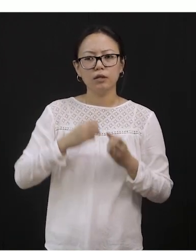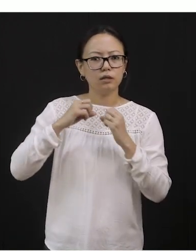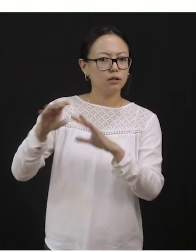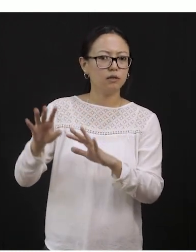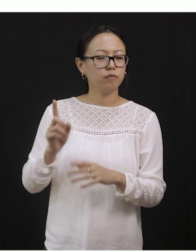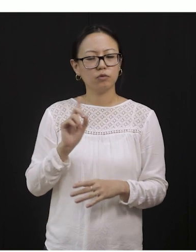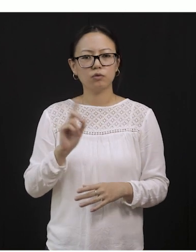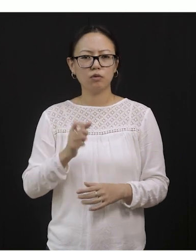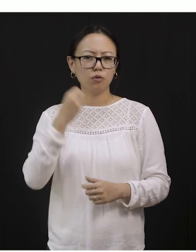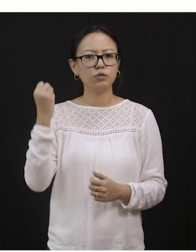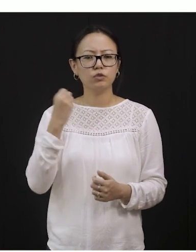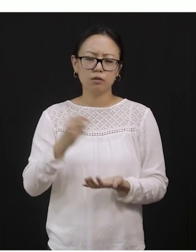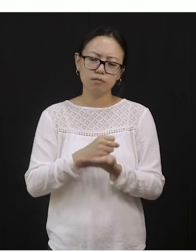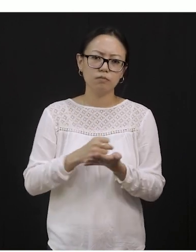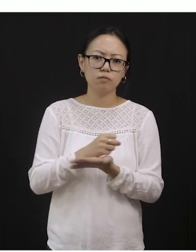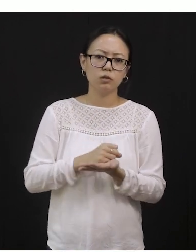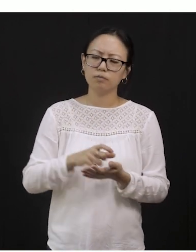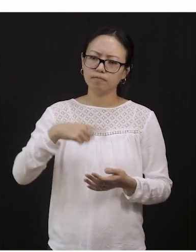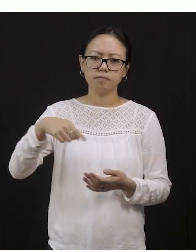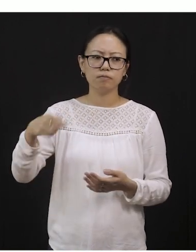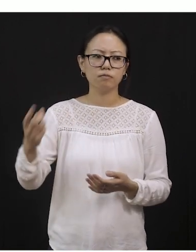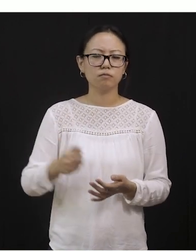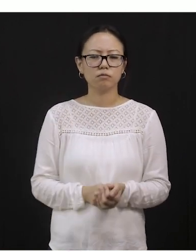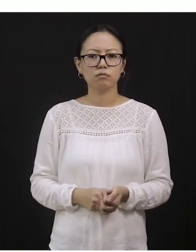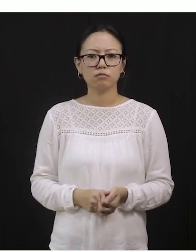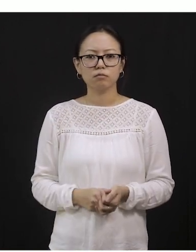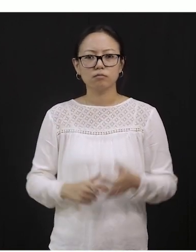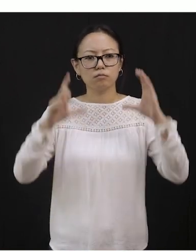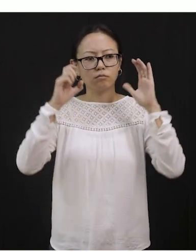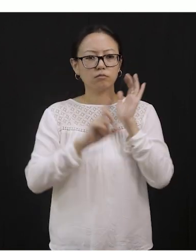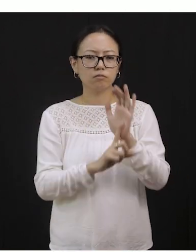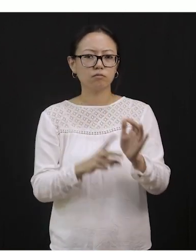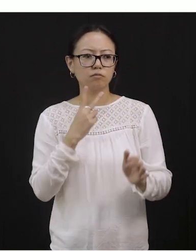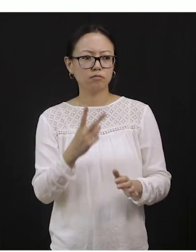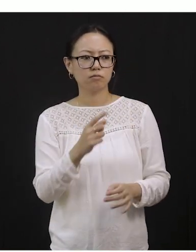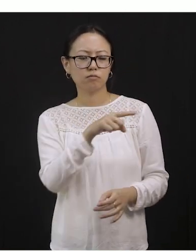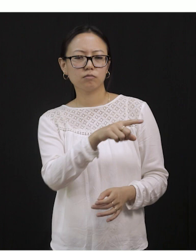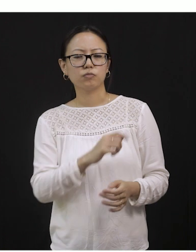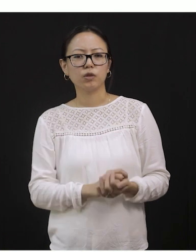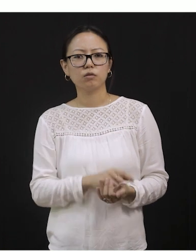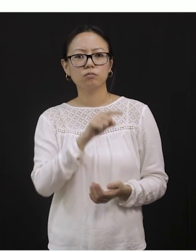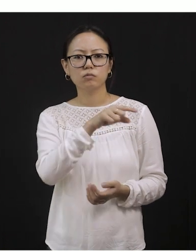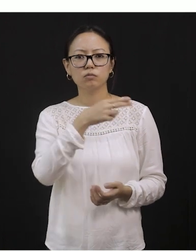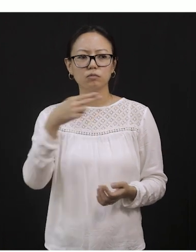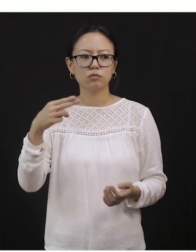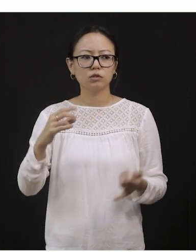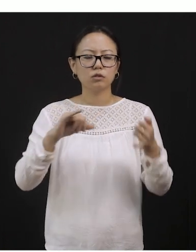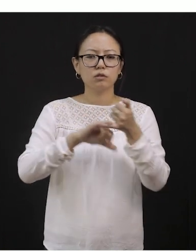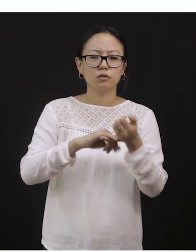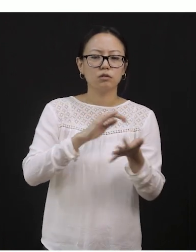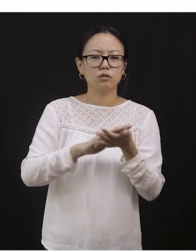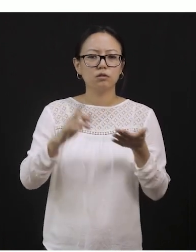Now the another cartoon character which is again very interesting, and he is none other than Shin